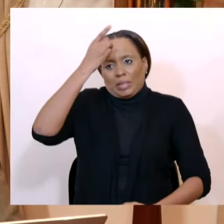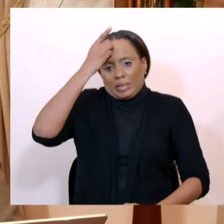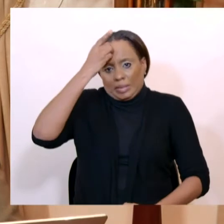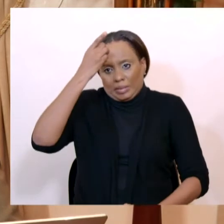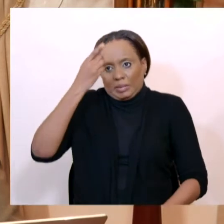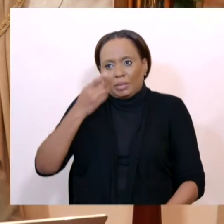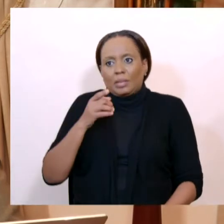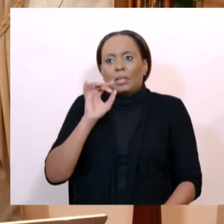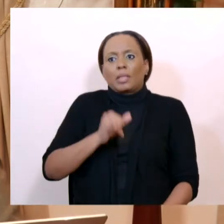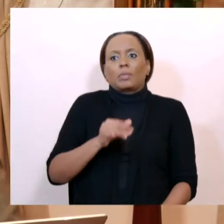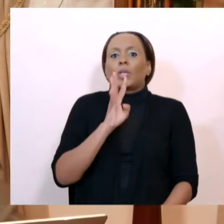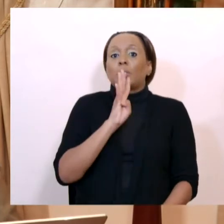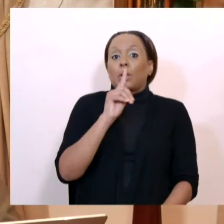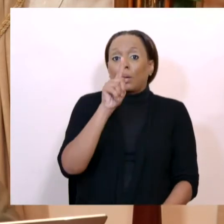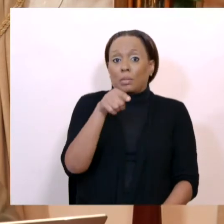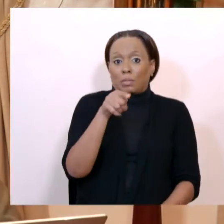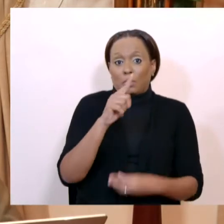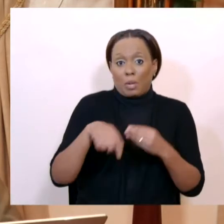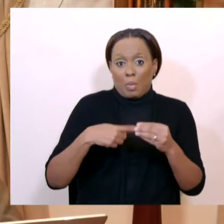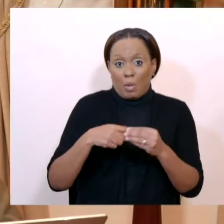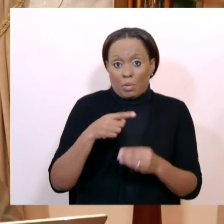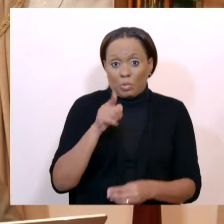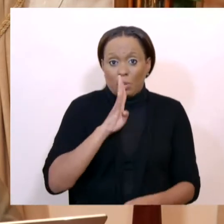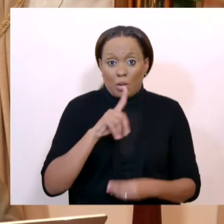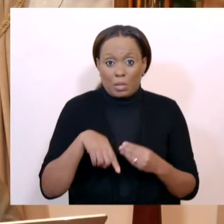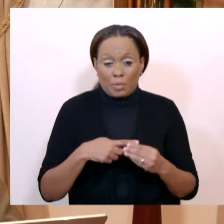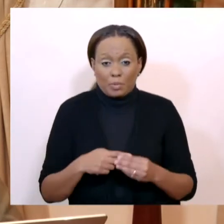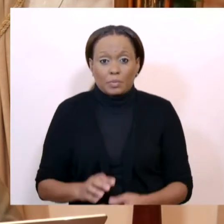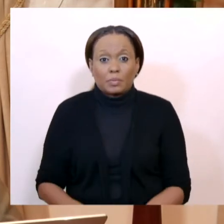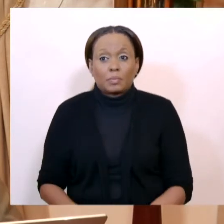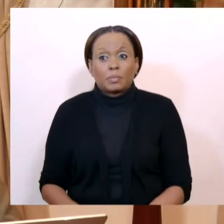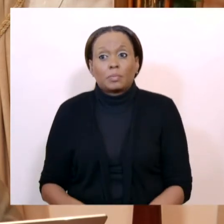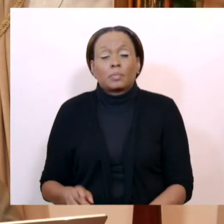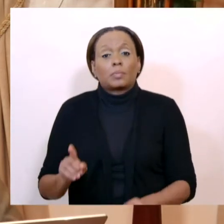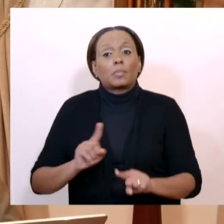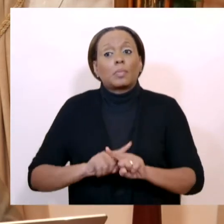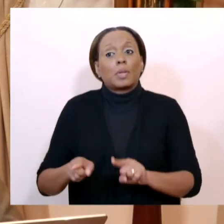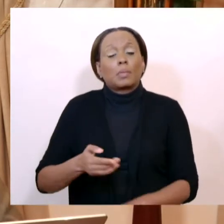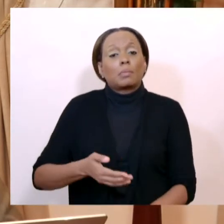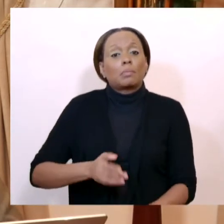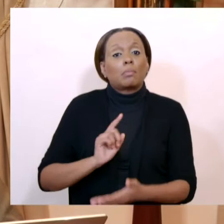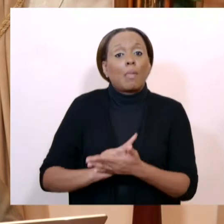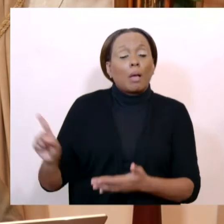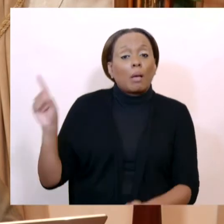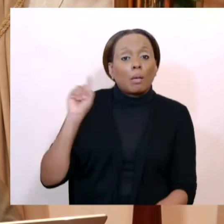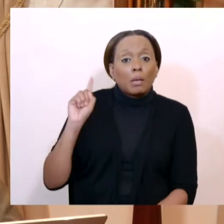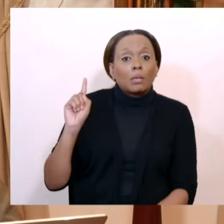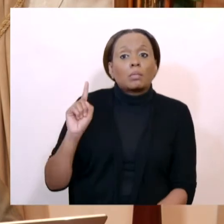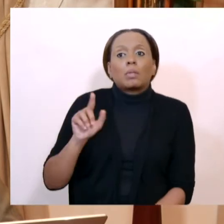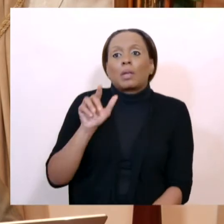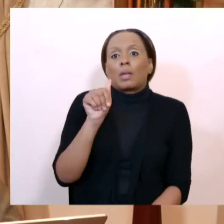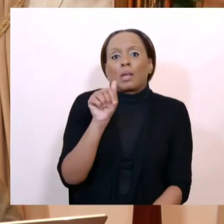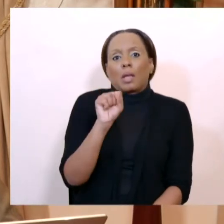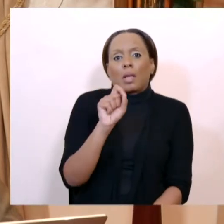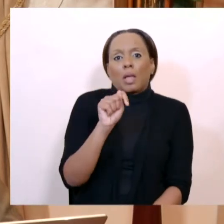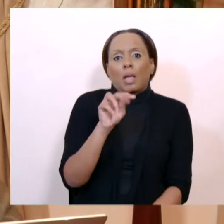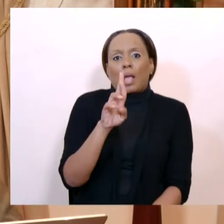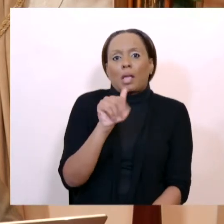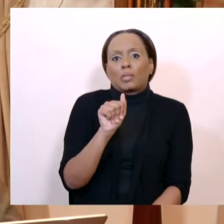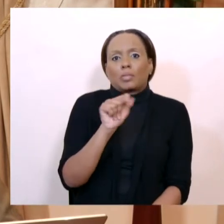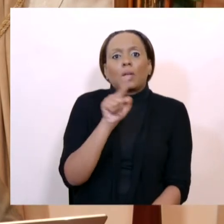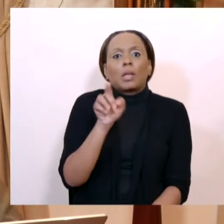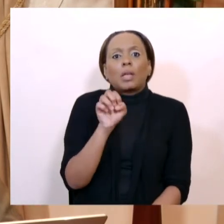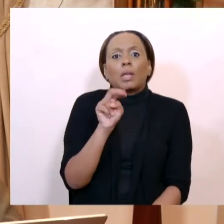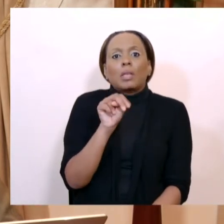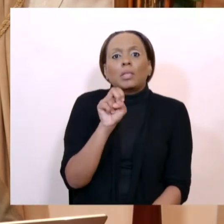is what you're talking about. However, within the last few days only, within the last week, the AstraZeneca